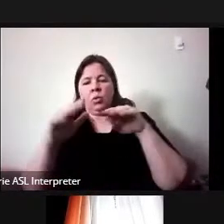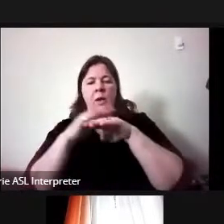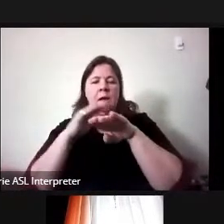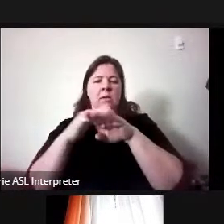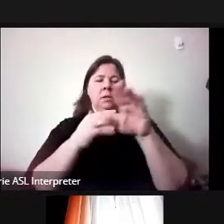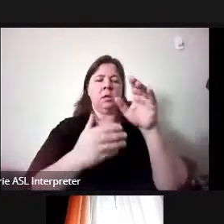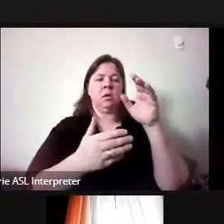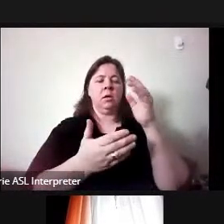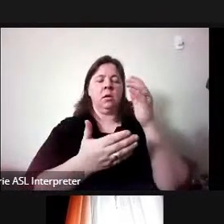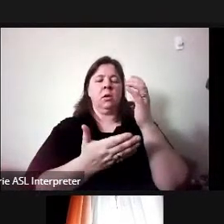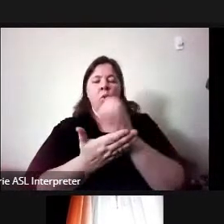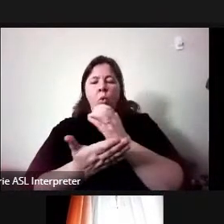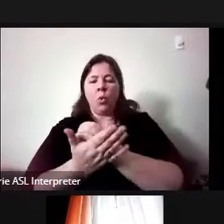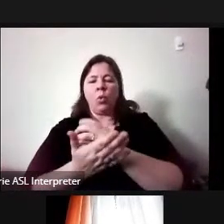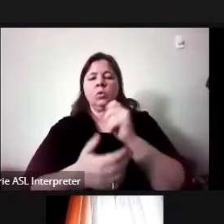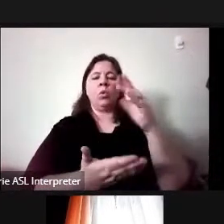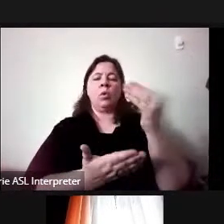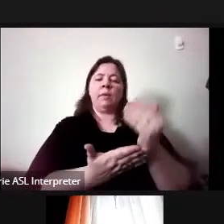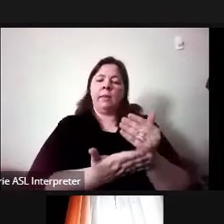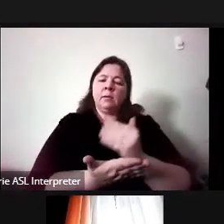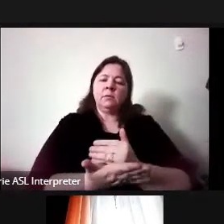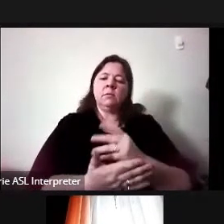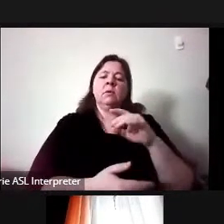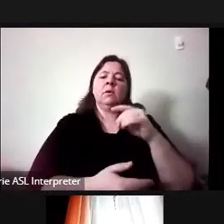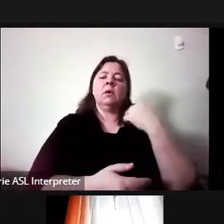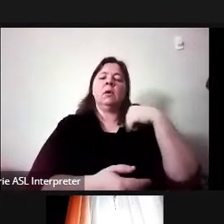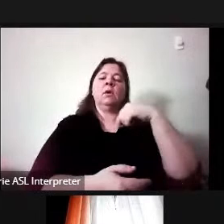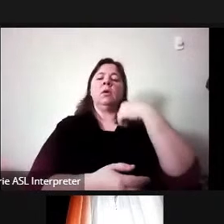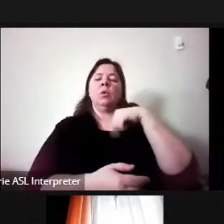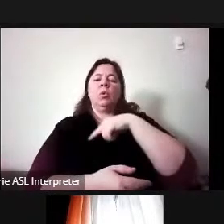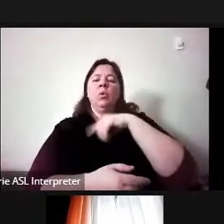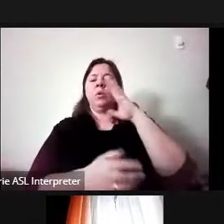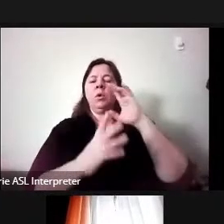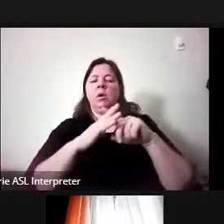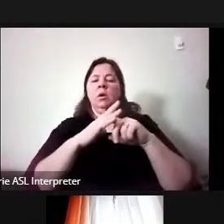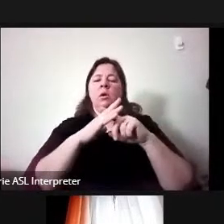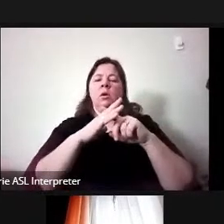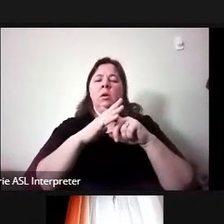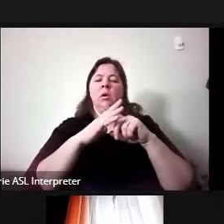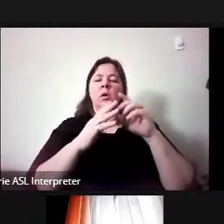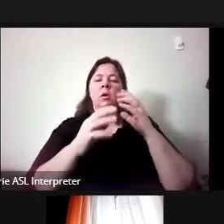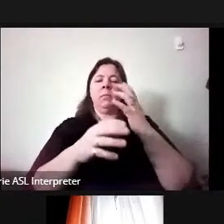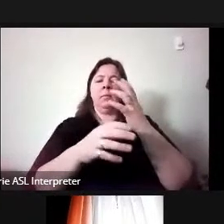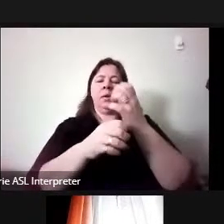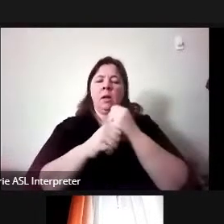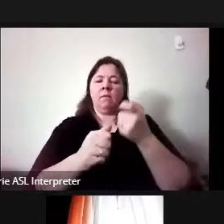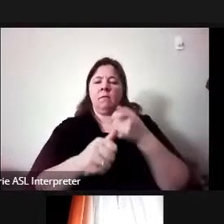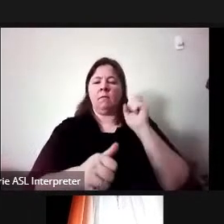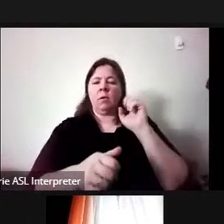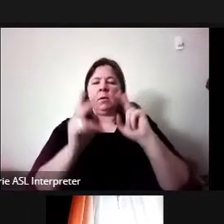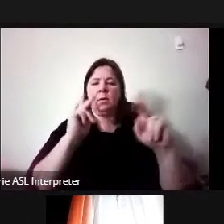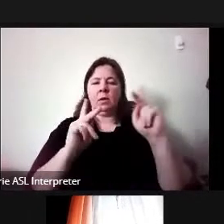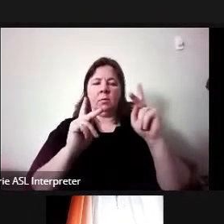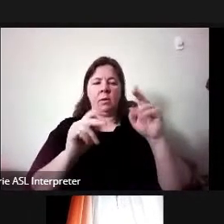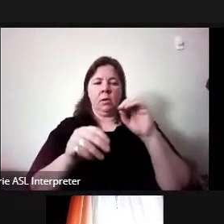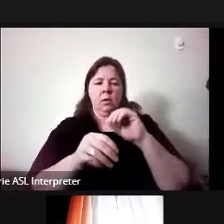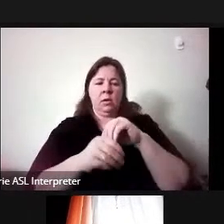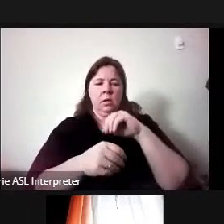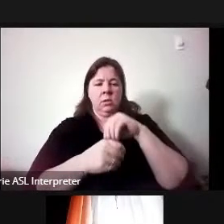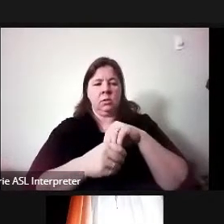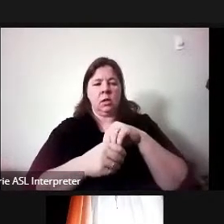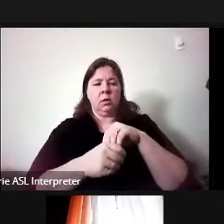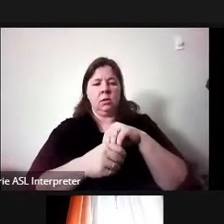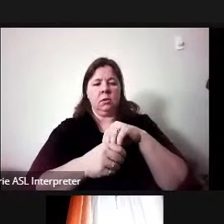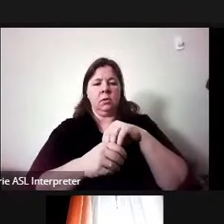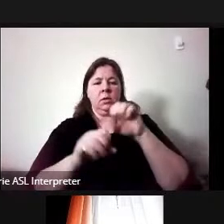and the course, all that will be give from the people inside